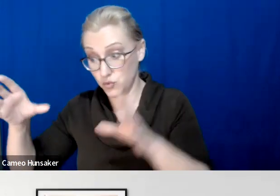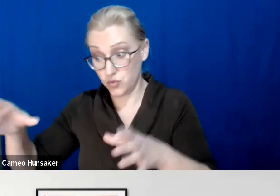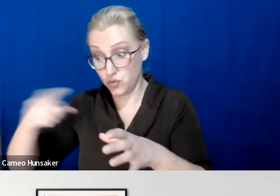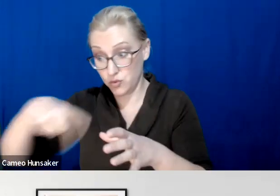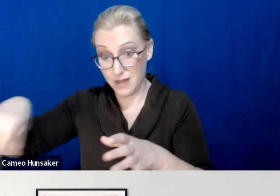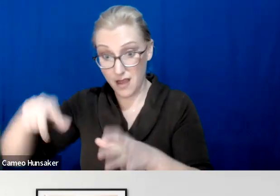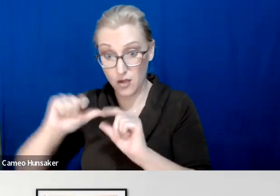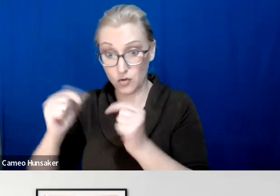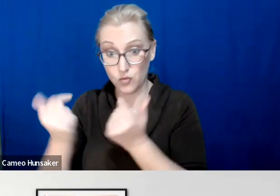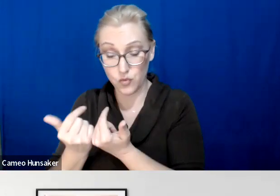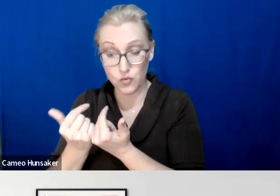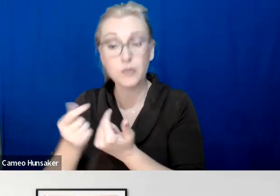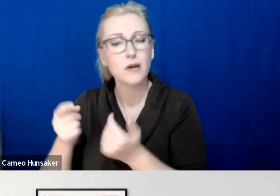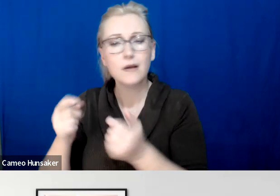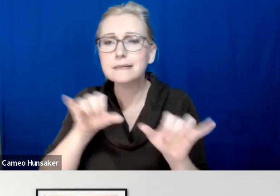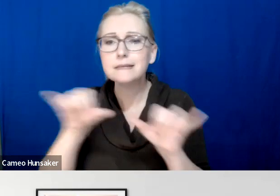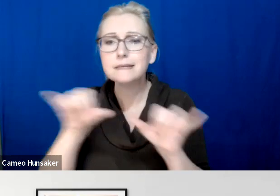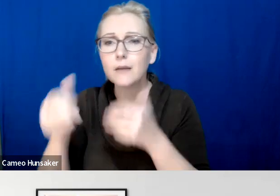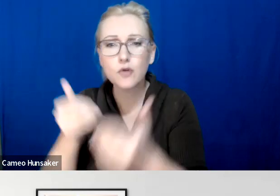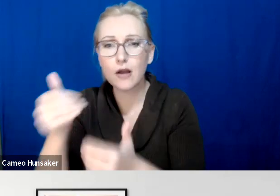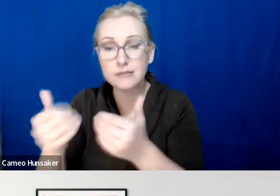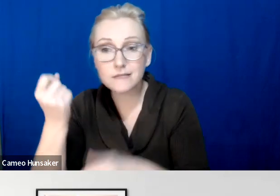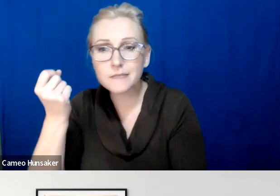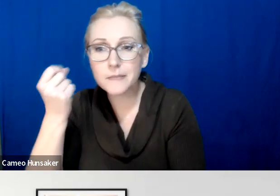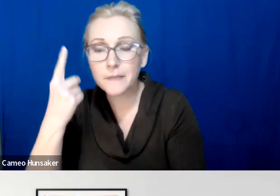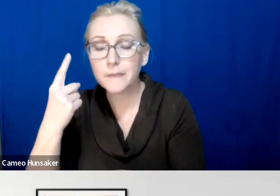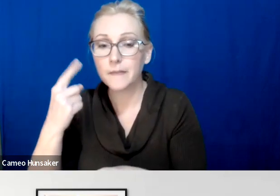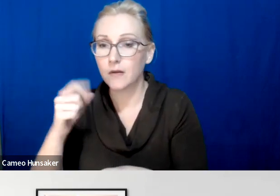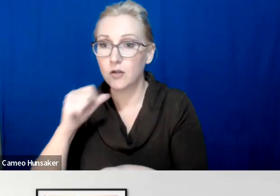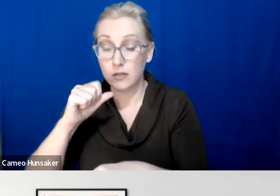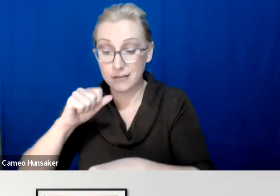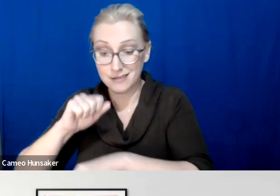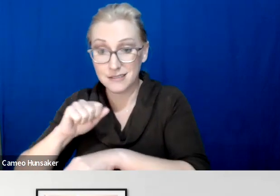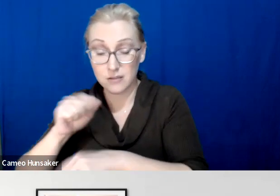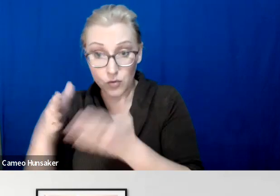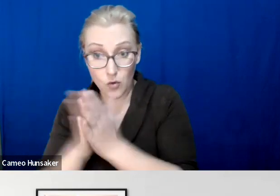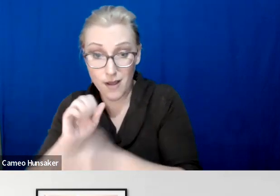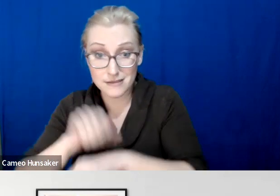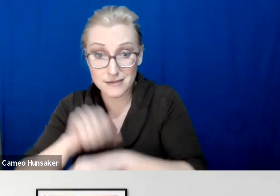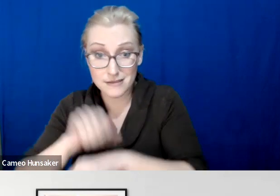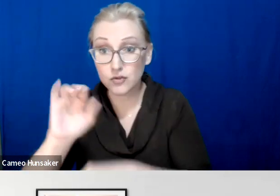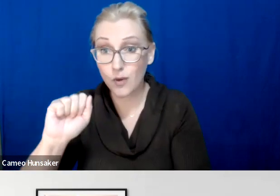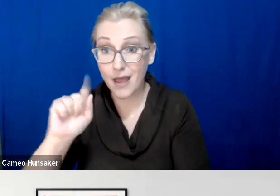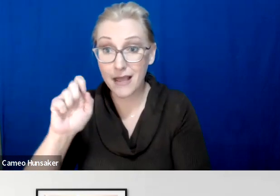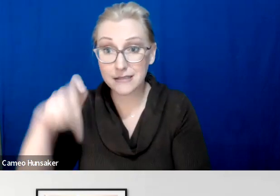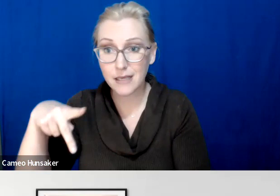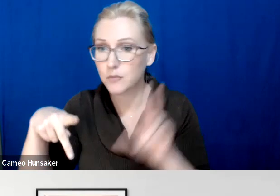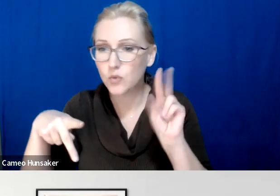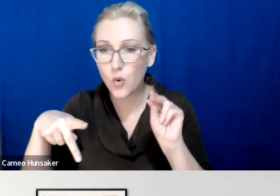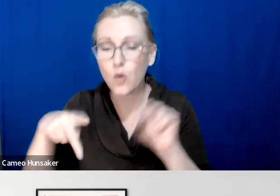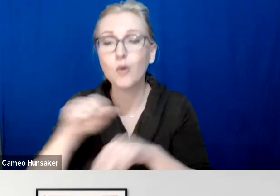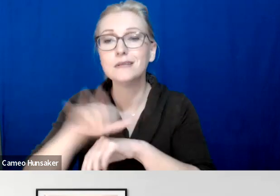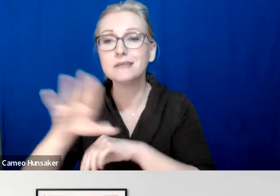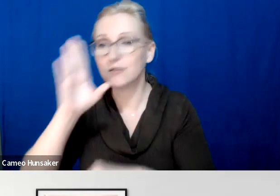AZIP or to a separate agency, you'll be sending it to the school district. So for kids 3 to 22,